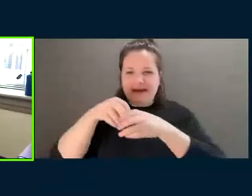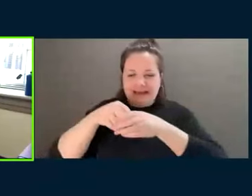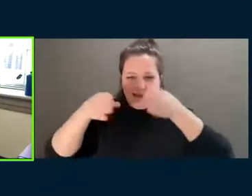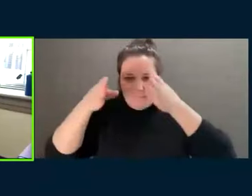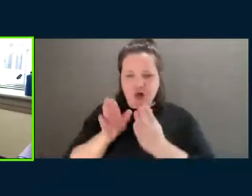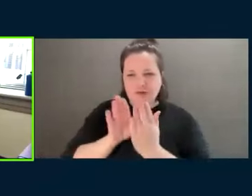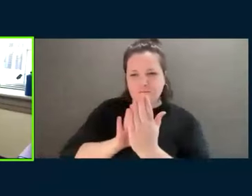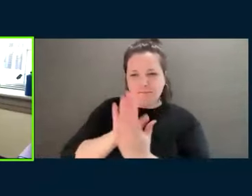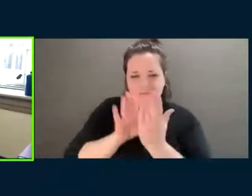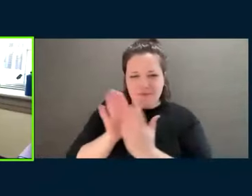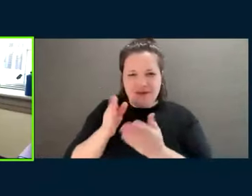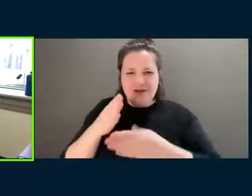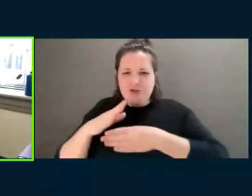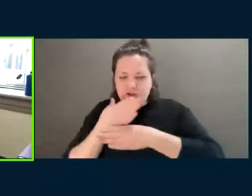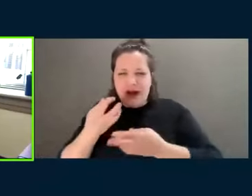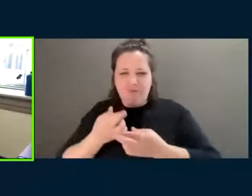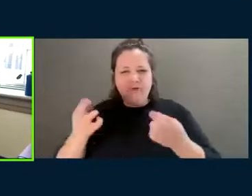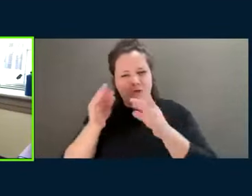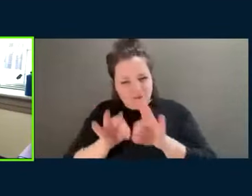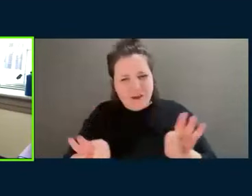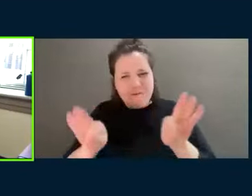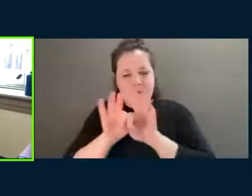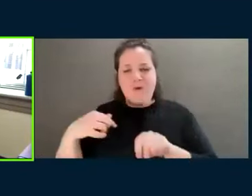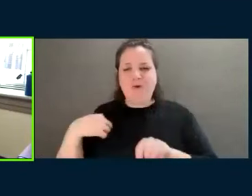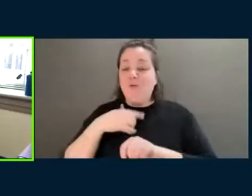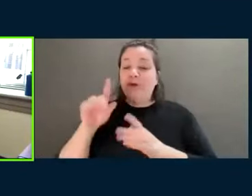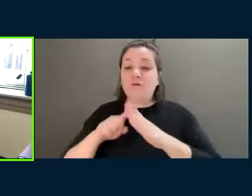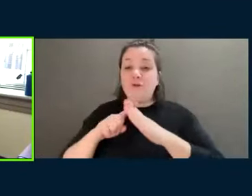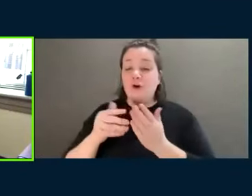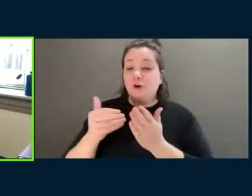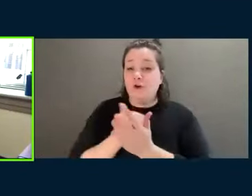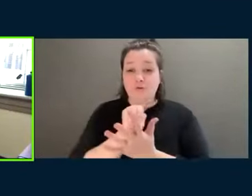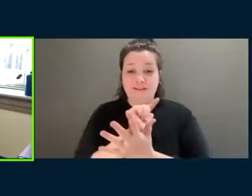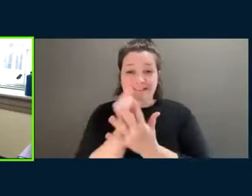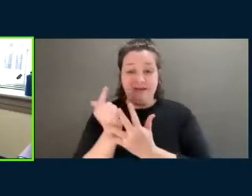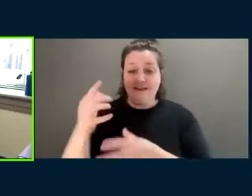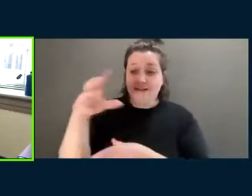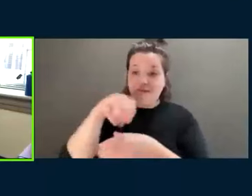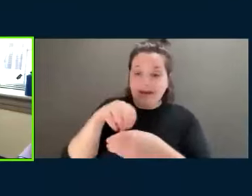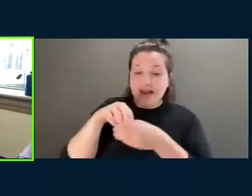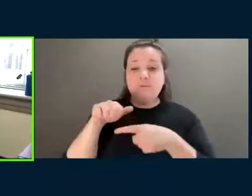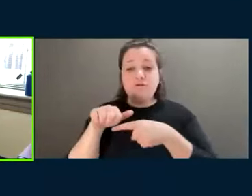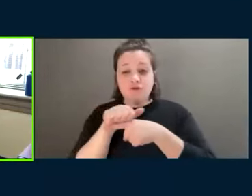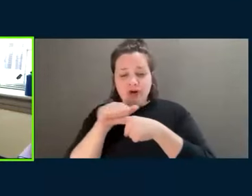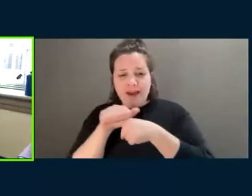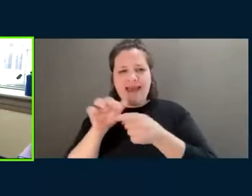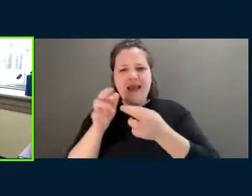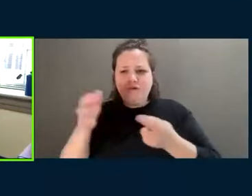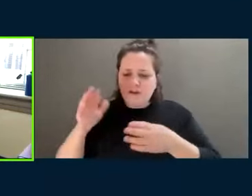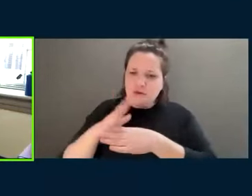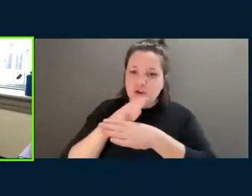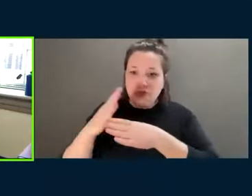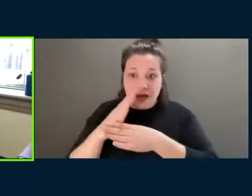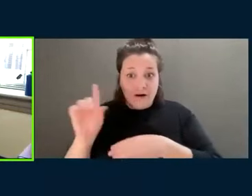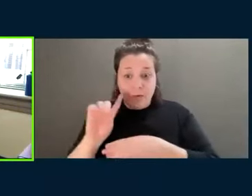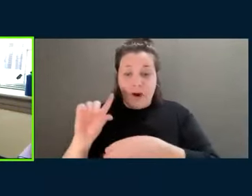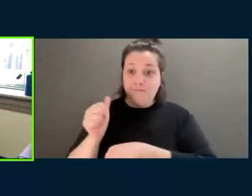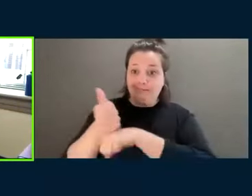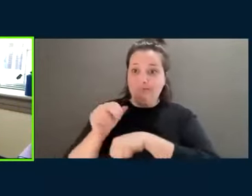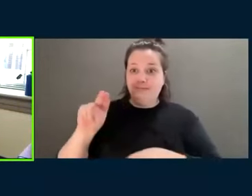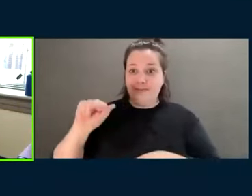resources that way in person in the room. And so we'll be kicking off this new series of engagements of trainings and resources in Nashville